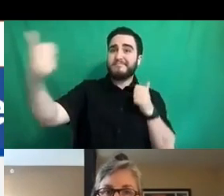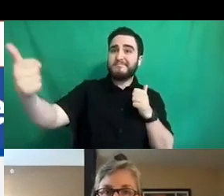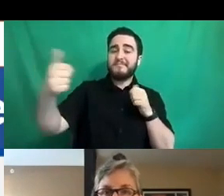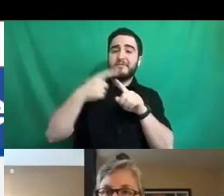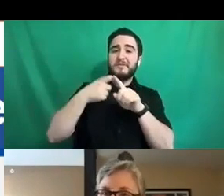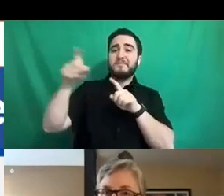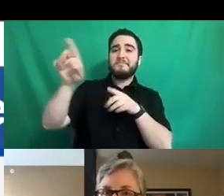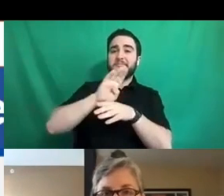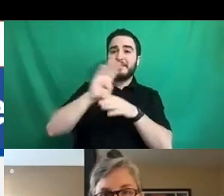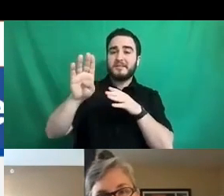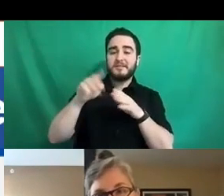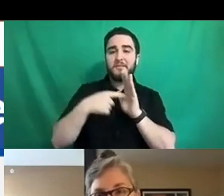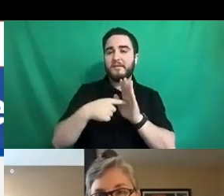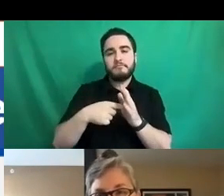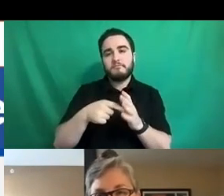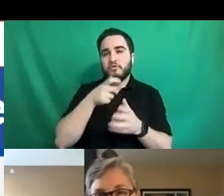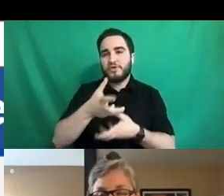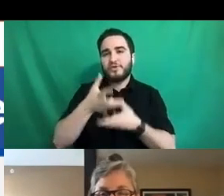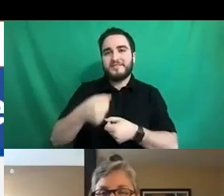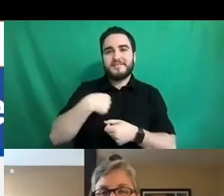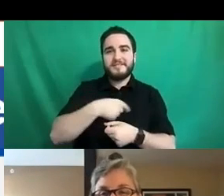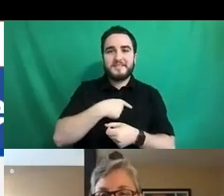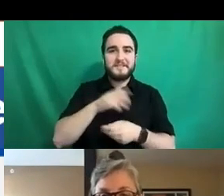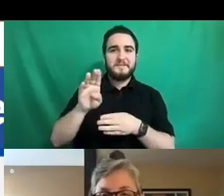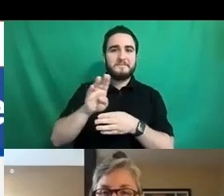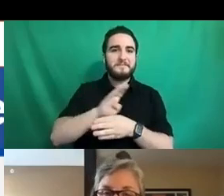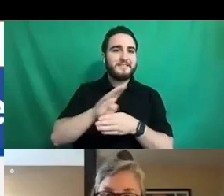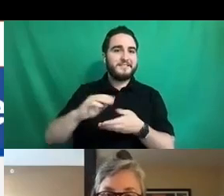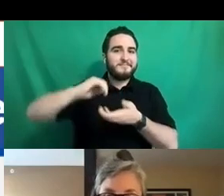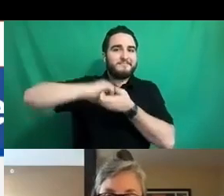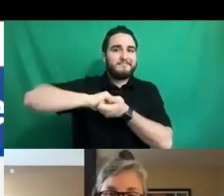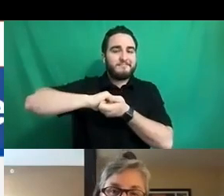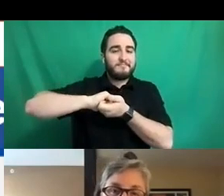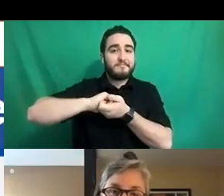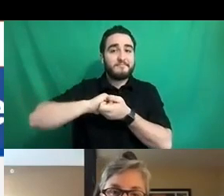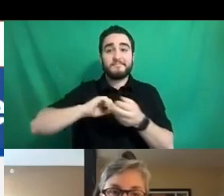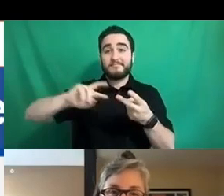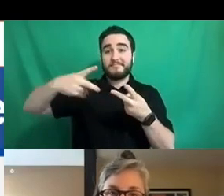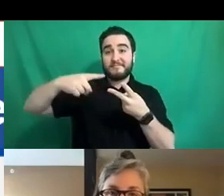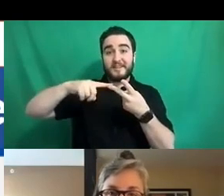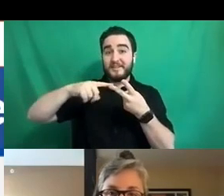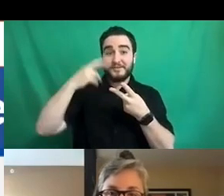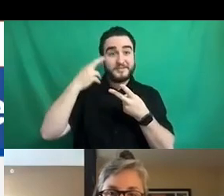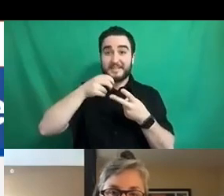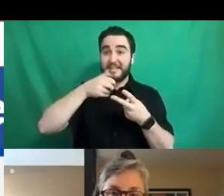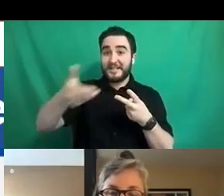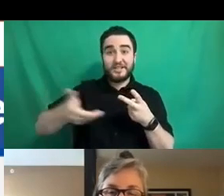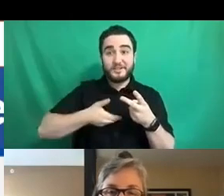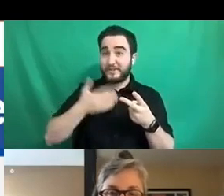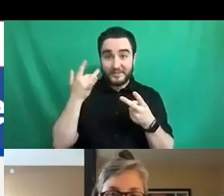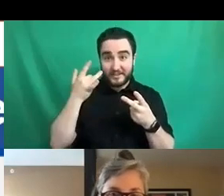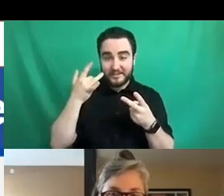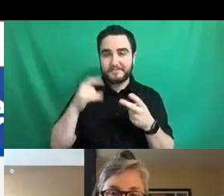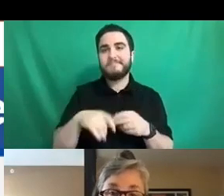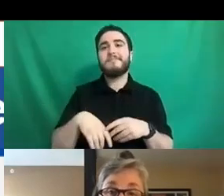model that they don't trust us as business partners. The second reason that they give around not hiring people is that they had a